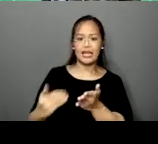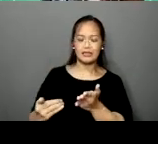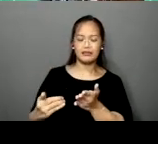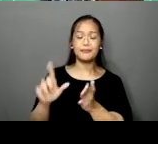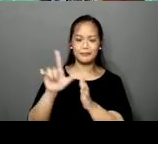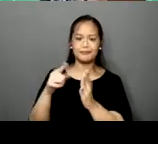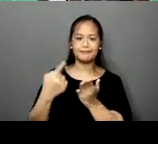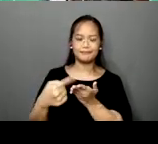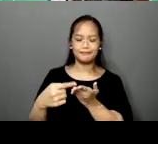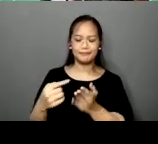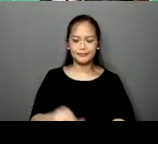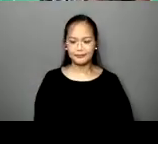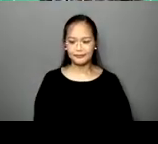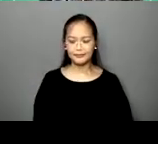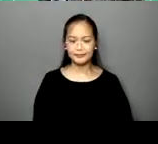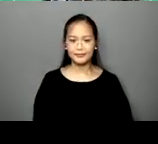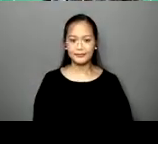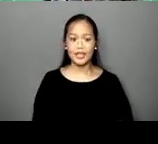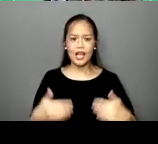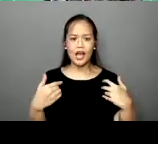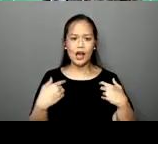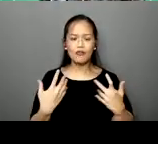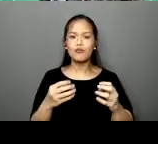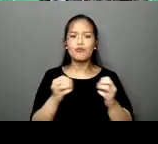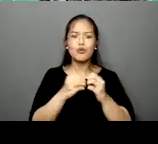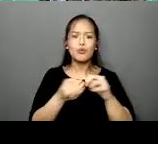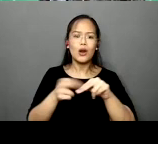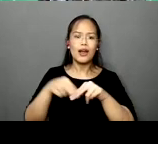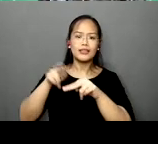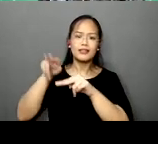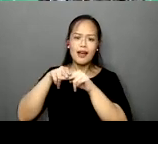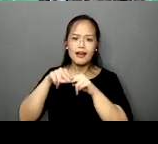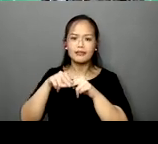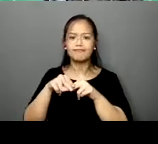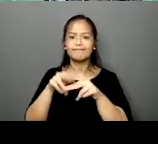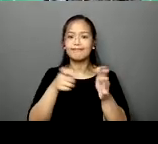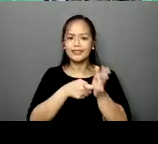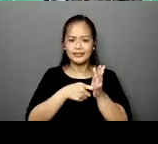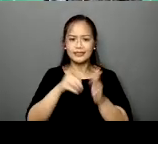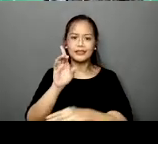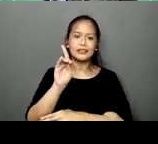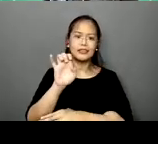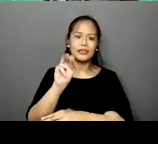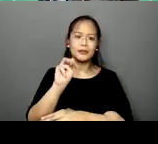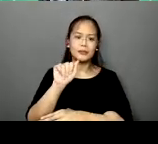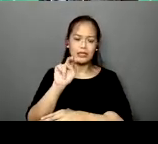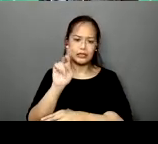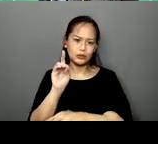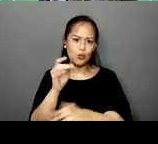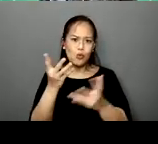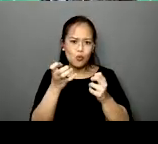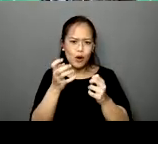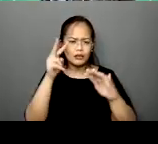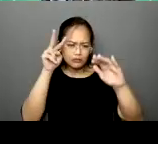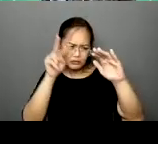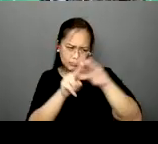Now, there's a growing demand for these kinds of practices. There's a growing demand for transparency from businesses. There's